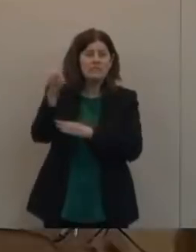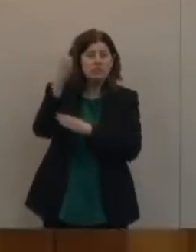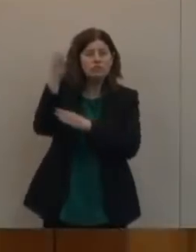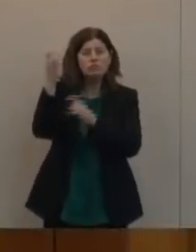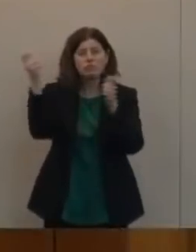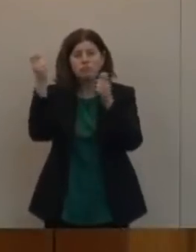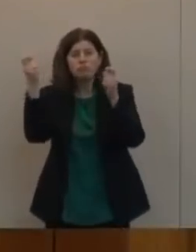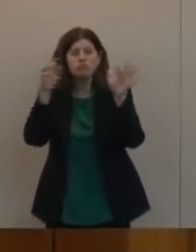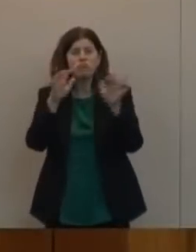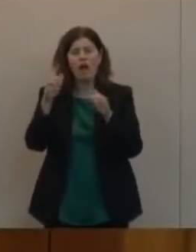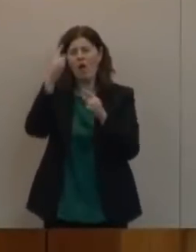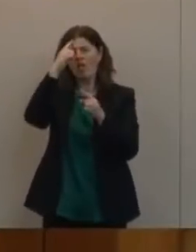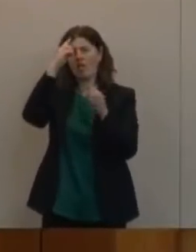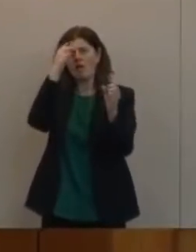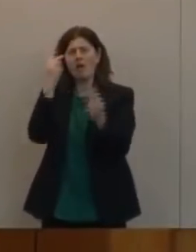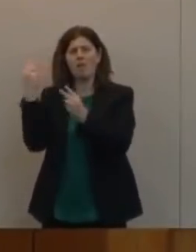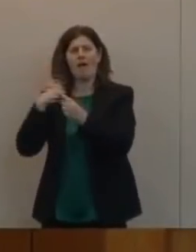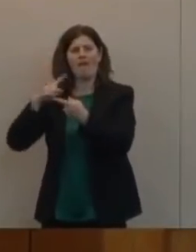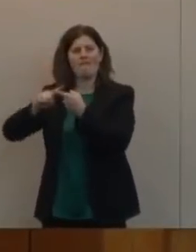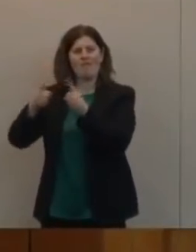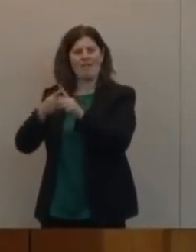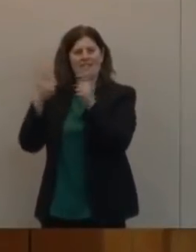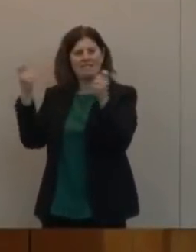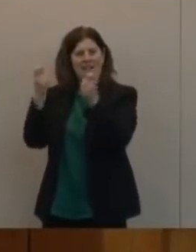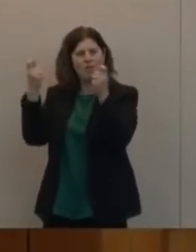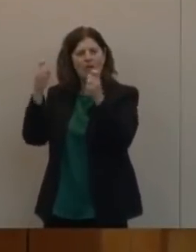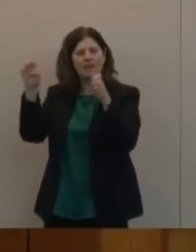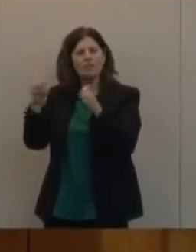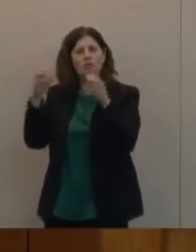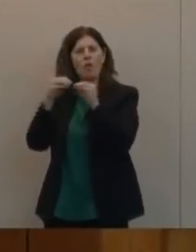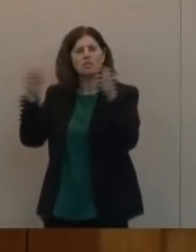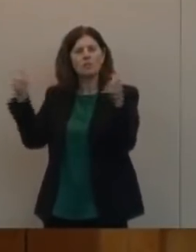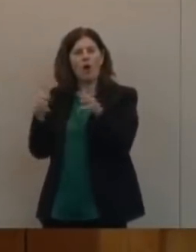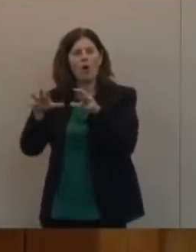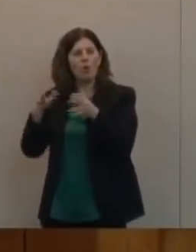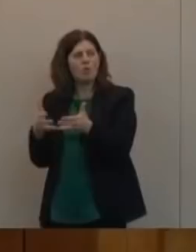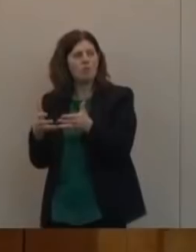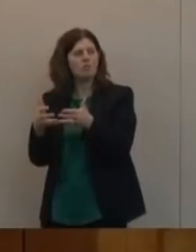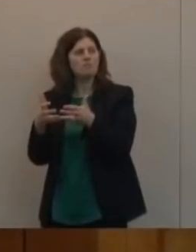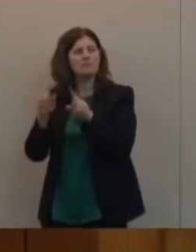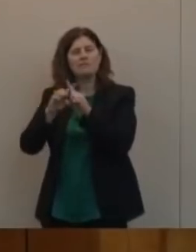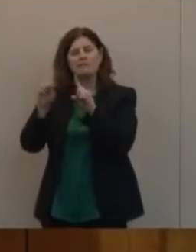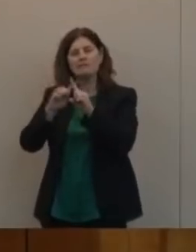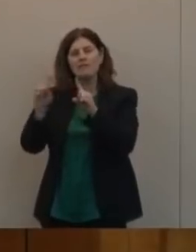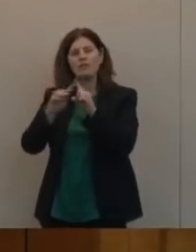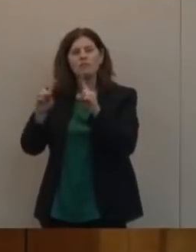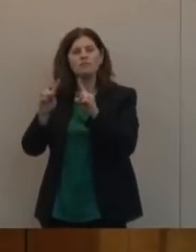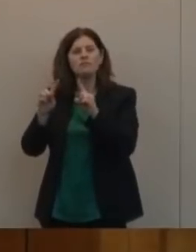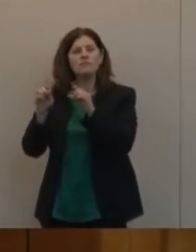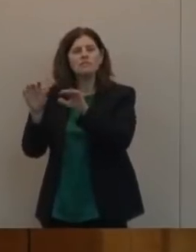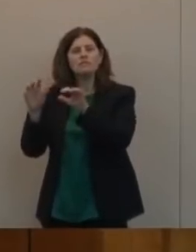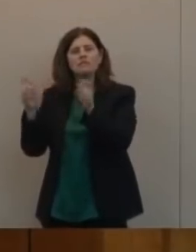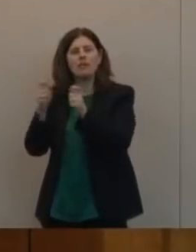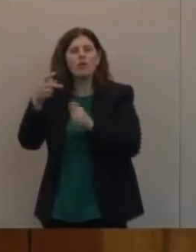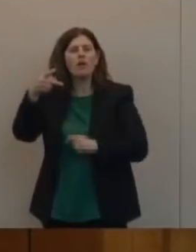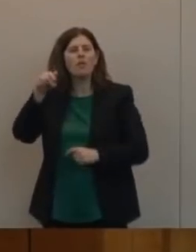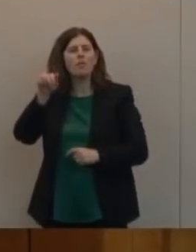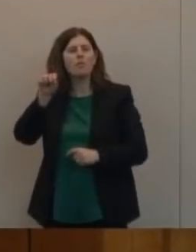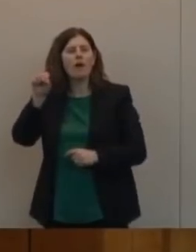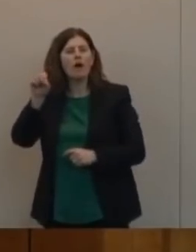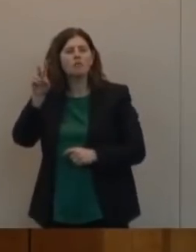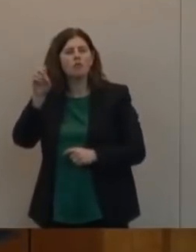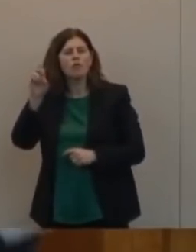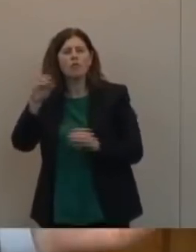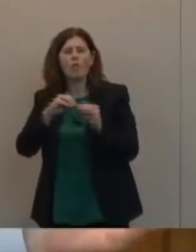about my friends celebrating Easter in a much smaller group, my good friends celebrating Passover in a much smaller